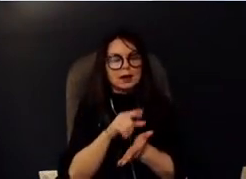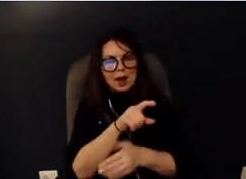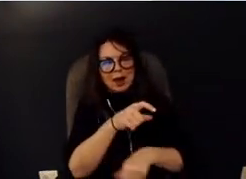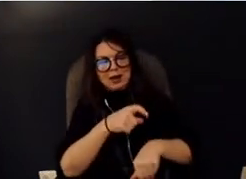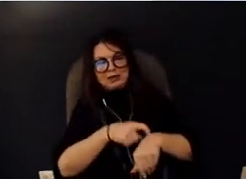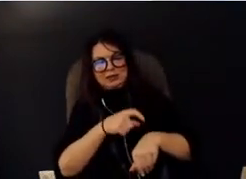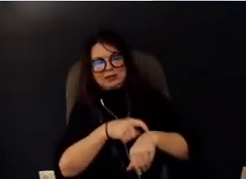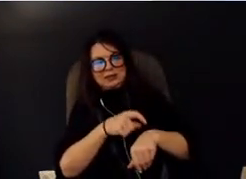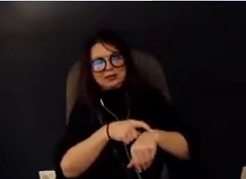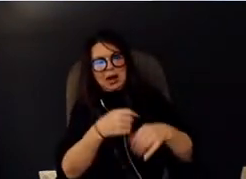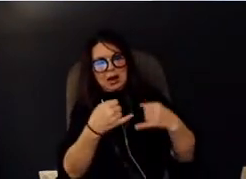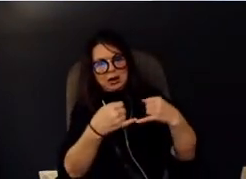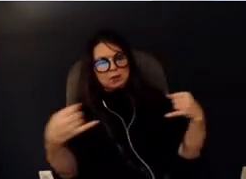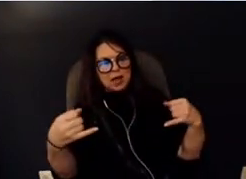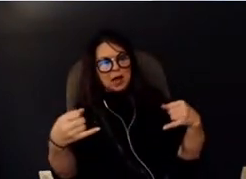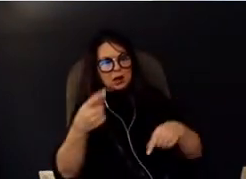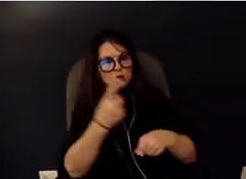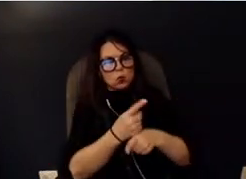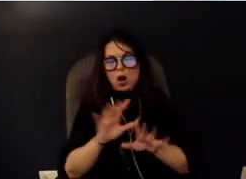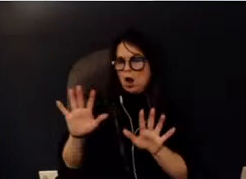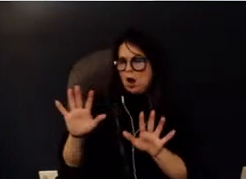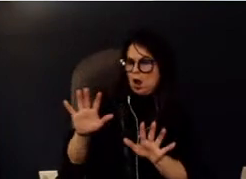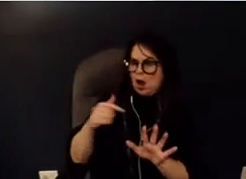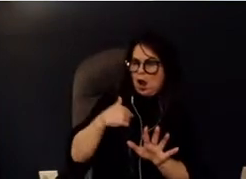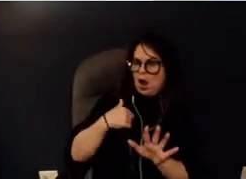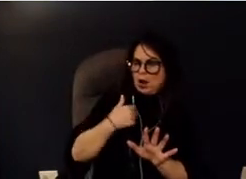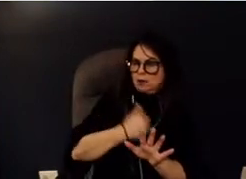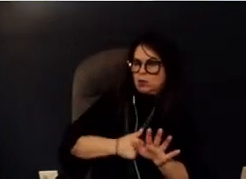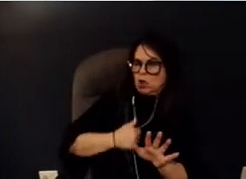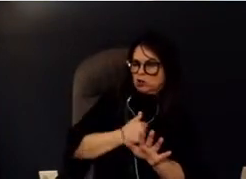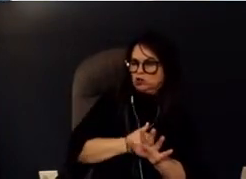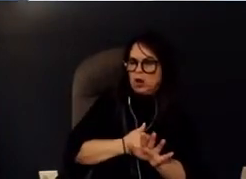I apologize. Bring back electrical inspections. So